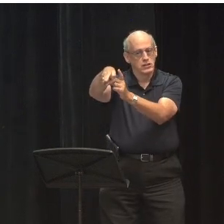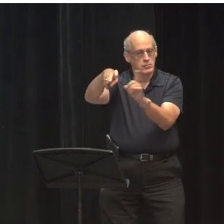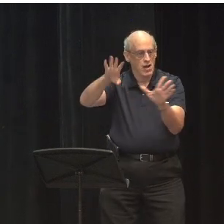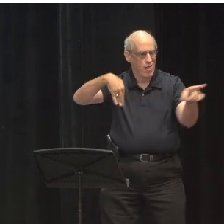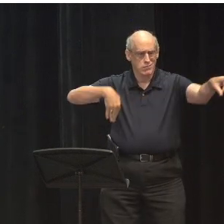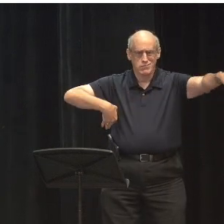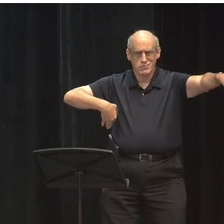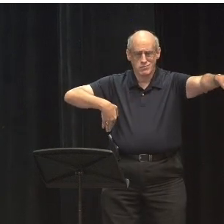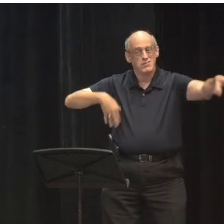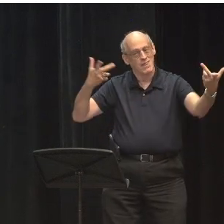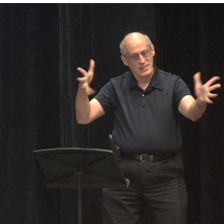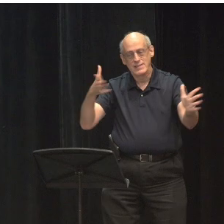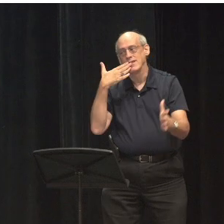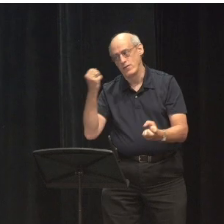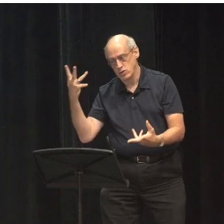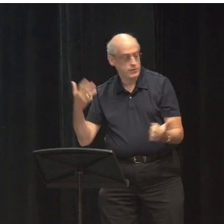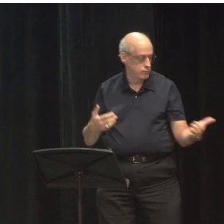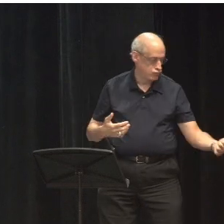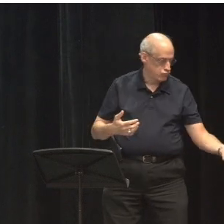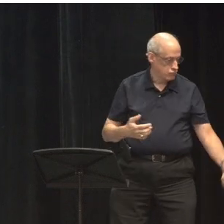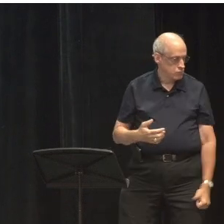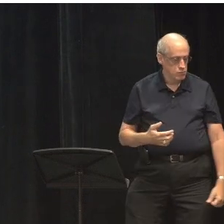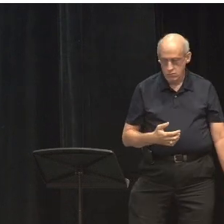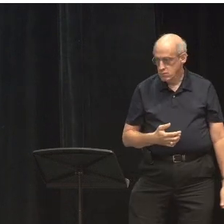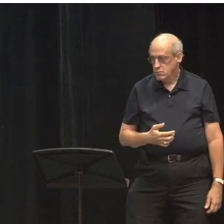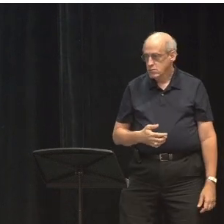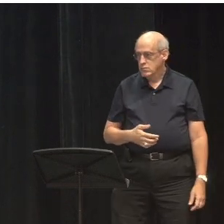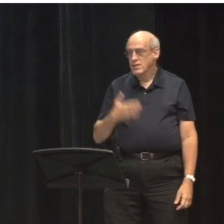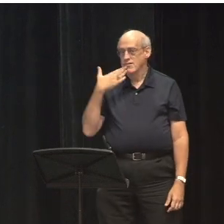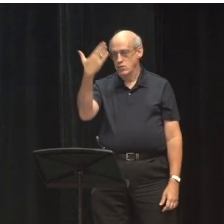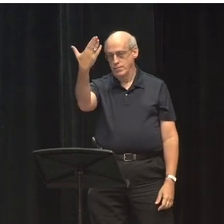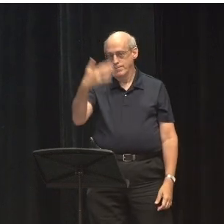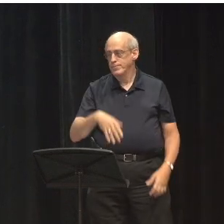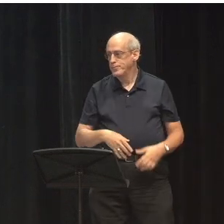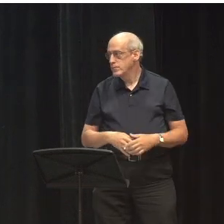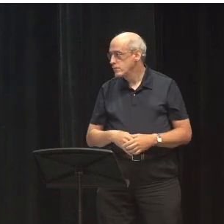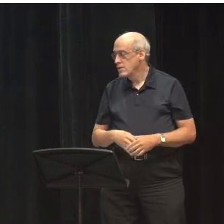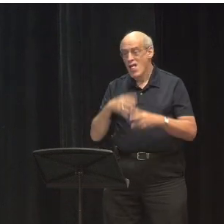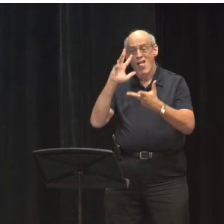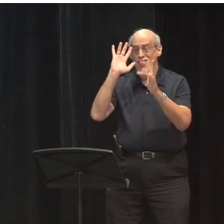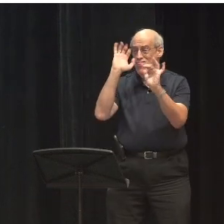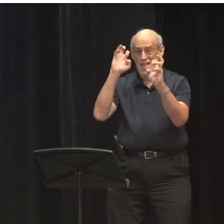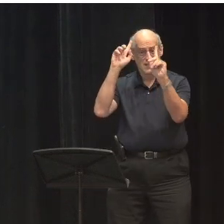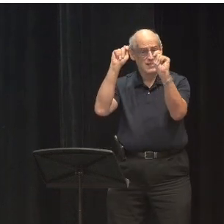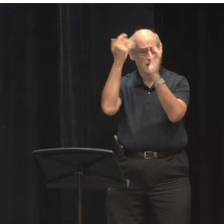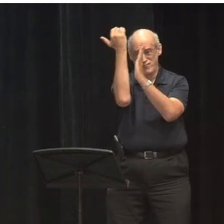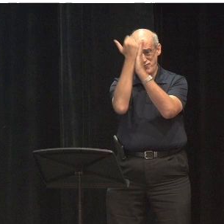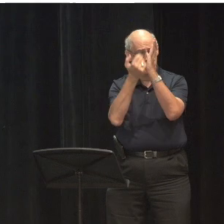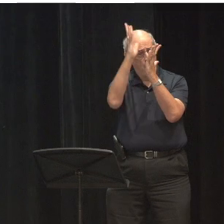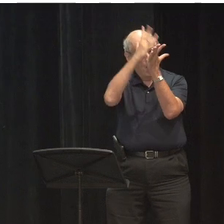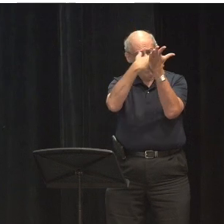That's kind of where I'll leave it. Thank you very much. Thank you, Ms. Ashkin. That concludes the